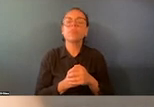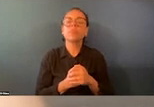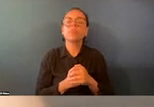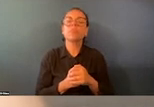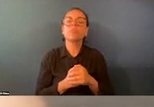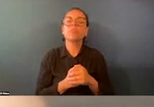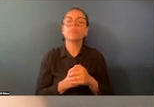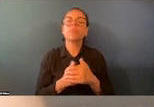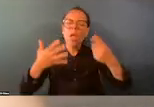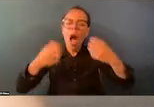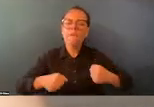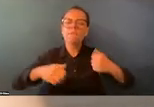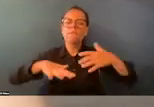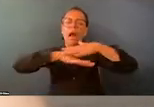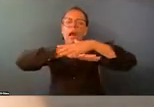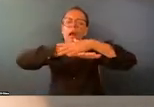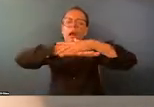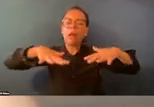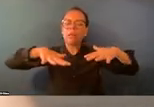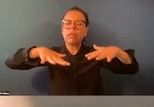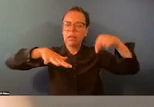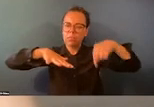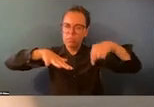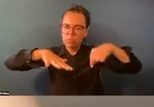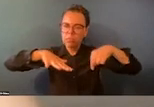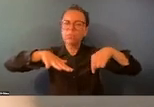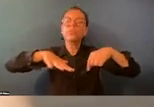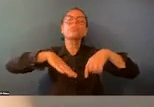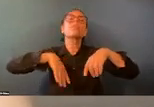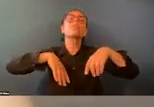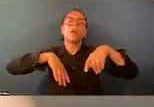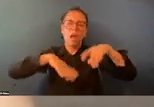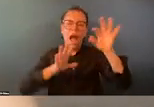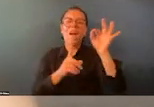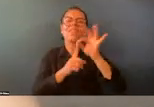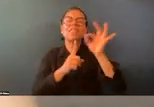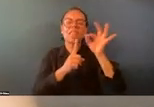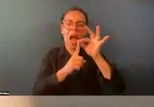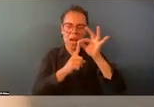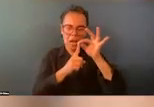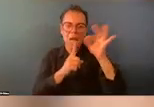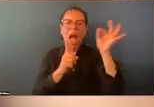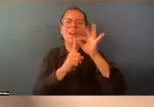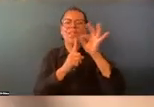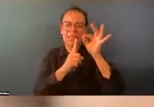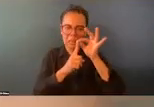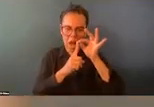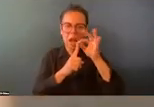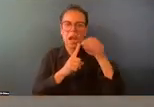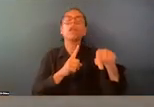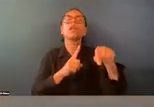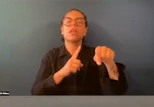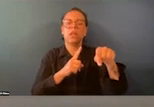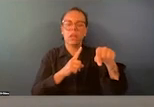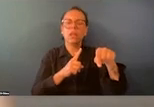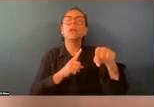Diplomacy Network for Central Asia and Afghanistan. It's a platform aimed at